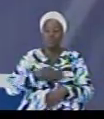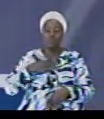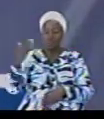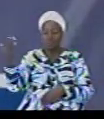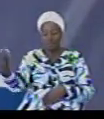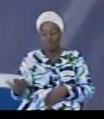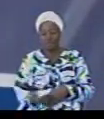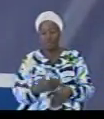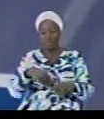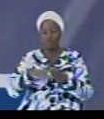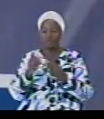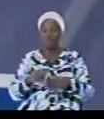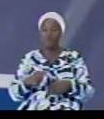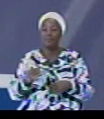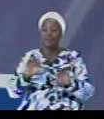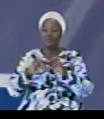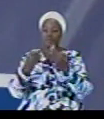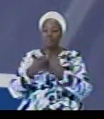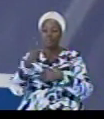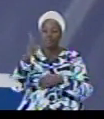link showing on the screen